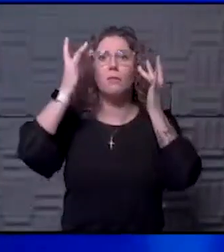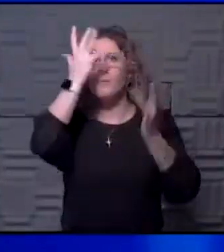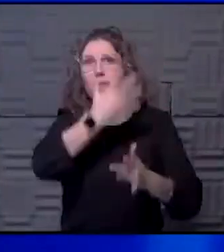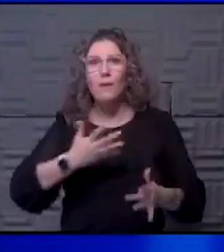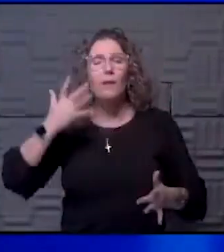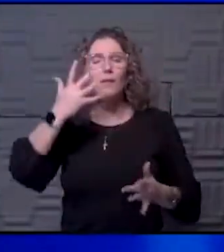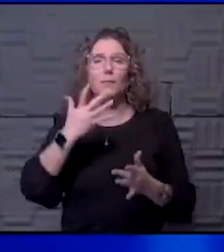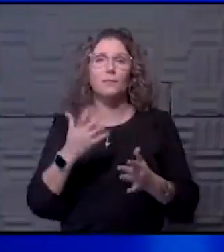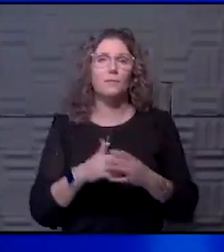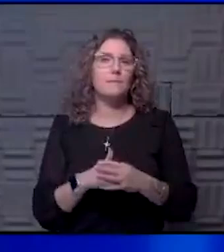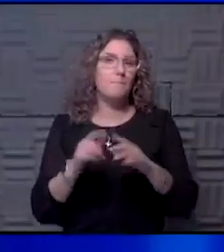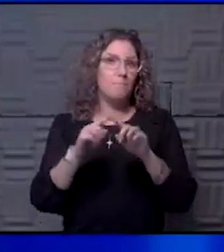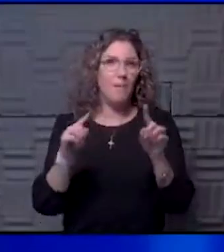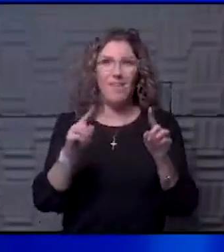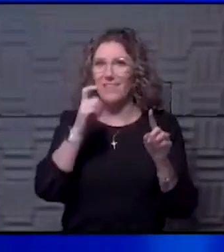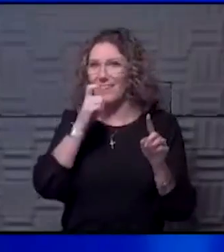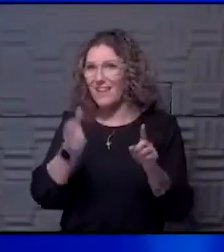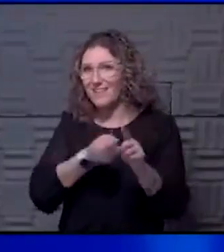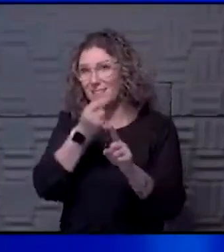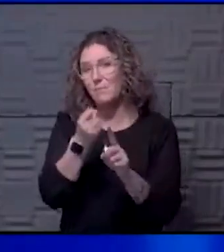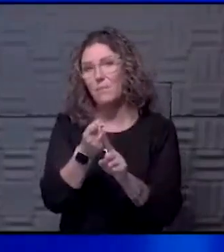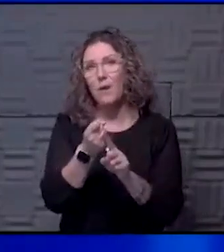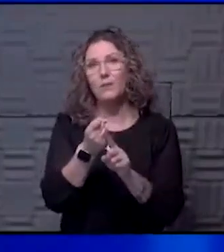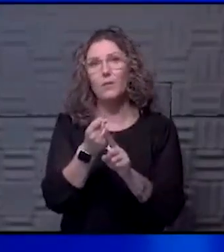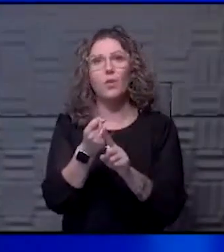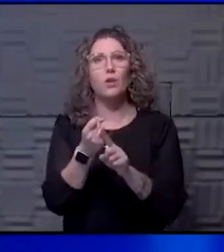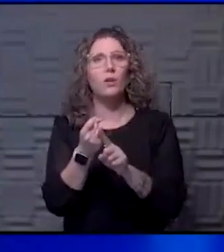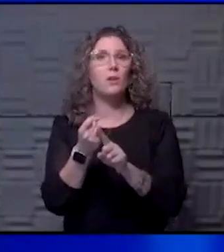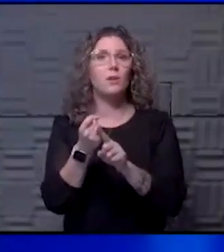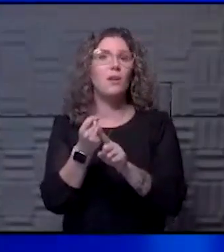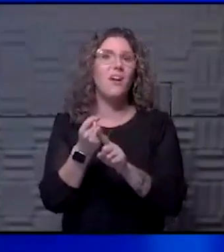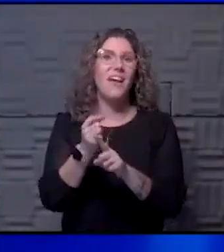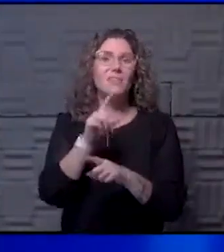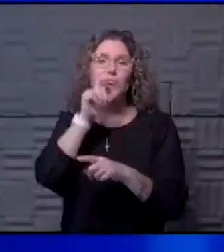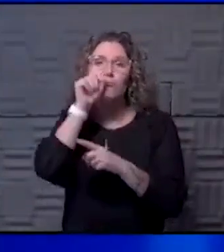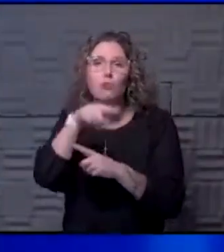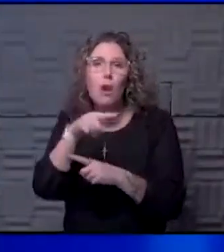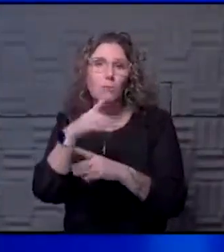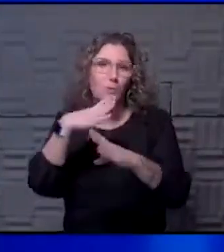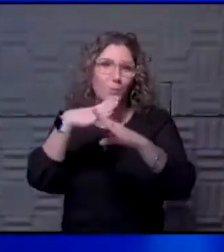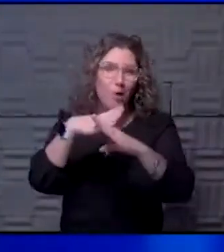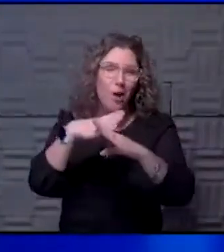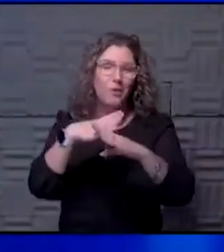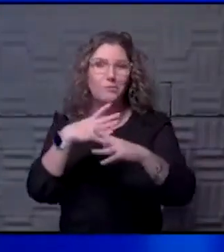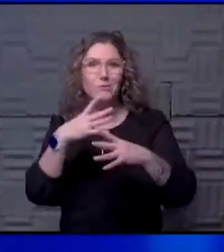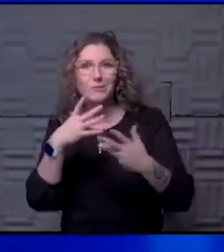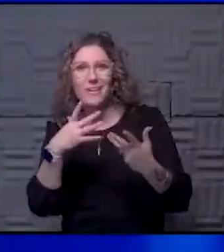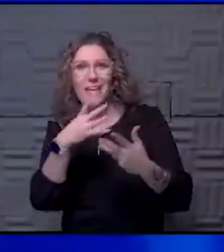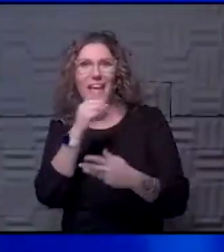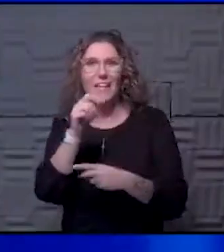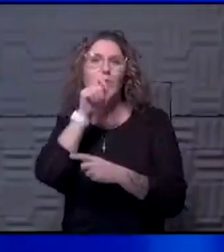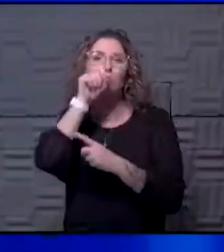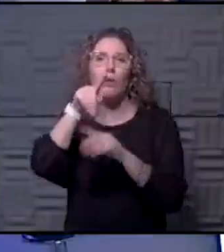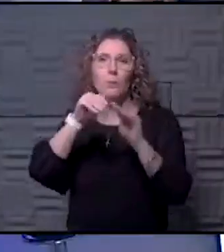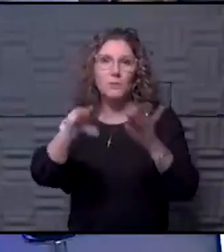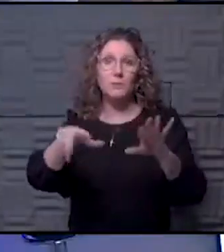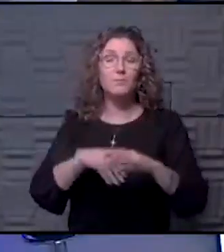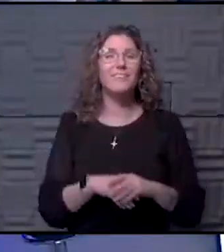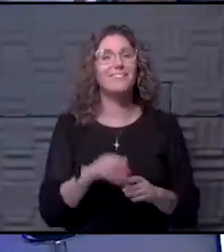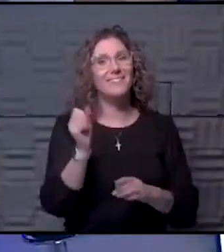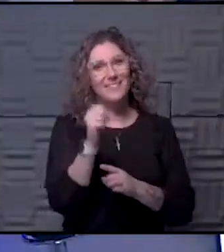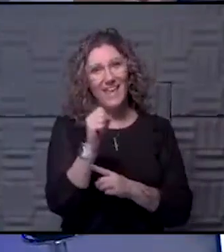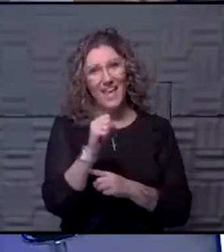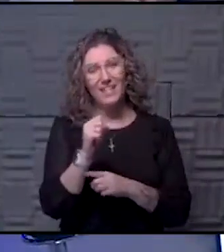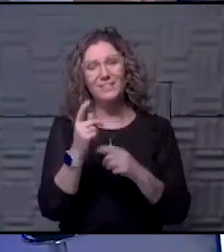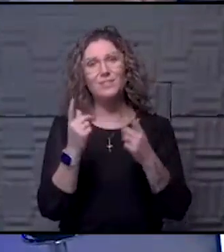but not nearly as impactful as say, droplet precautions or droplet spread. Yeah, I would say certainly